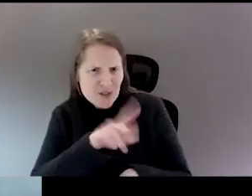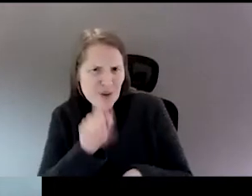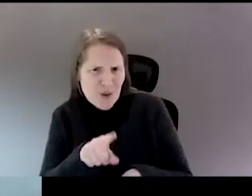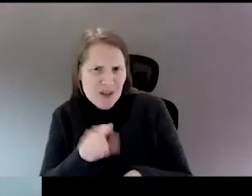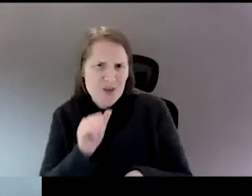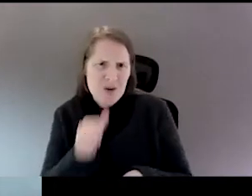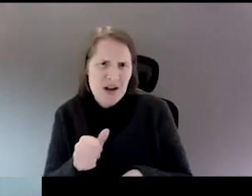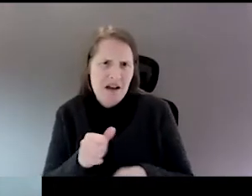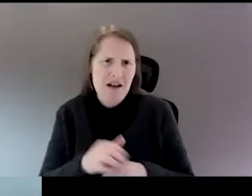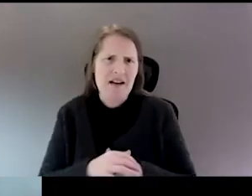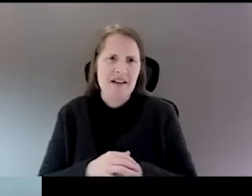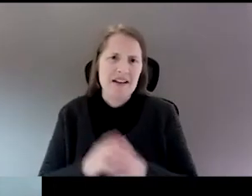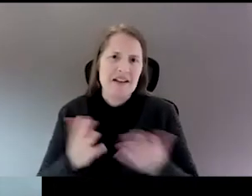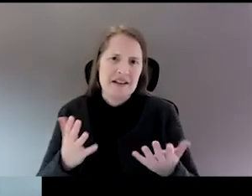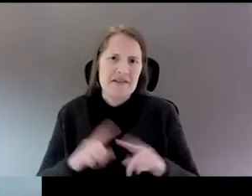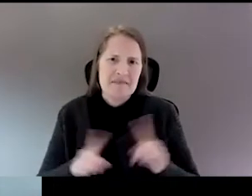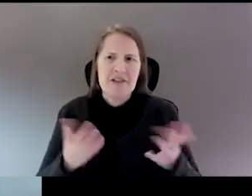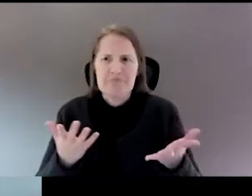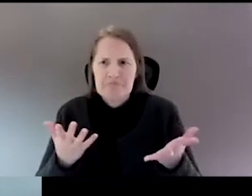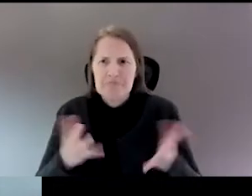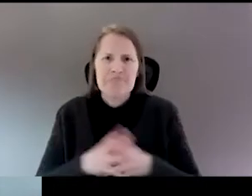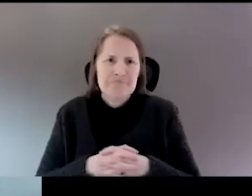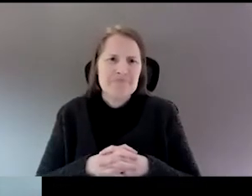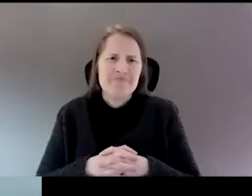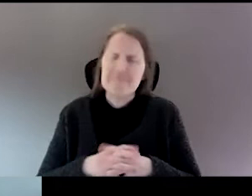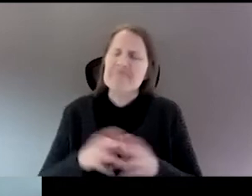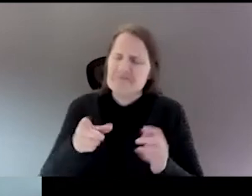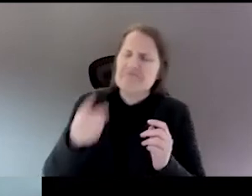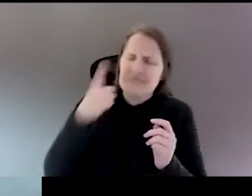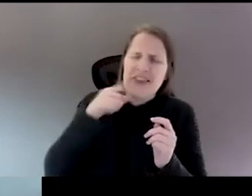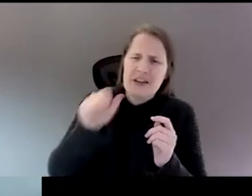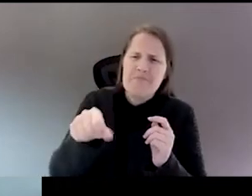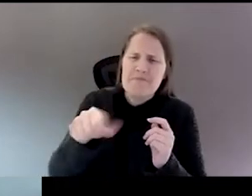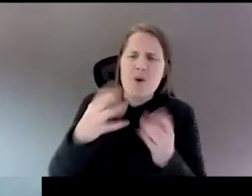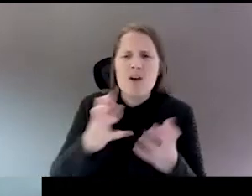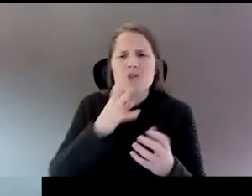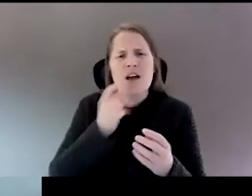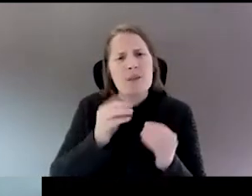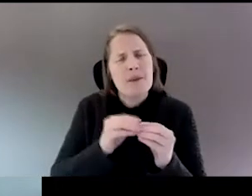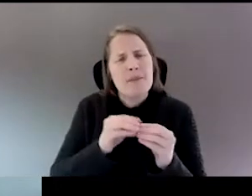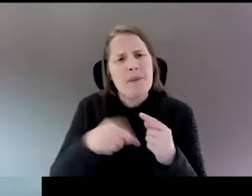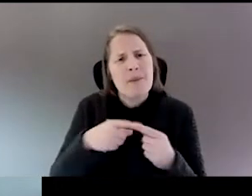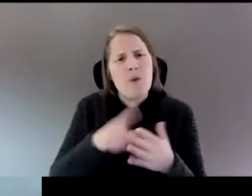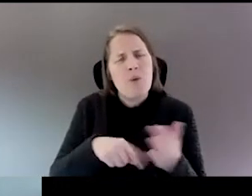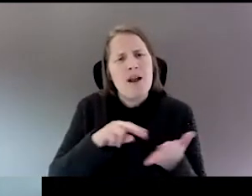but I think you did. I wanted to talk a little bit more about what it meant, what it means